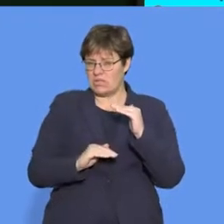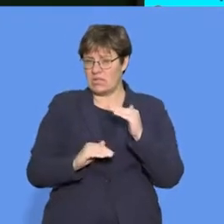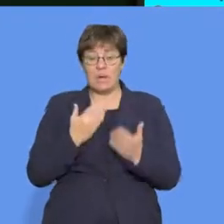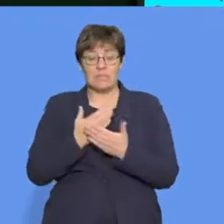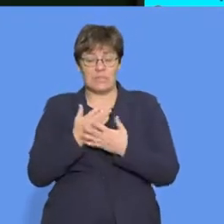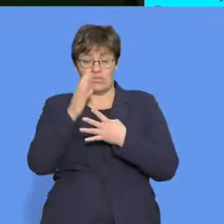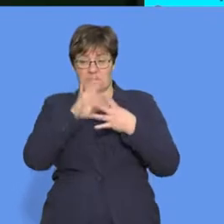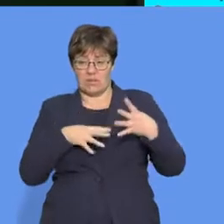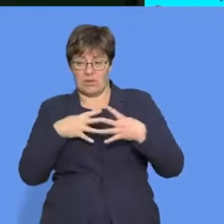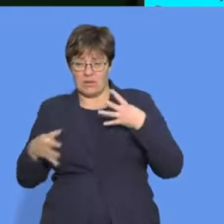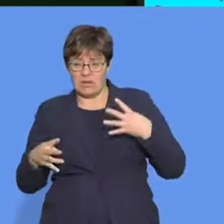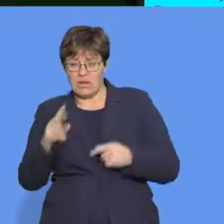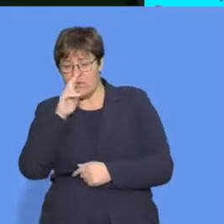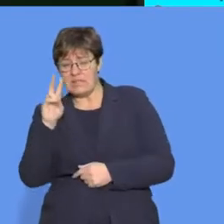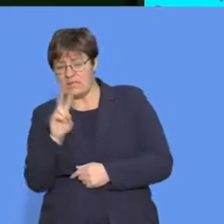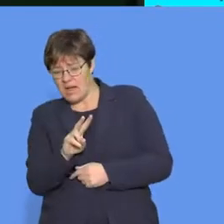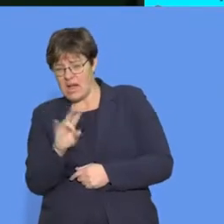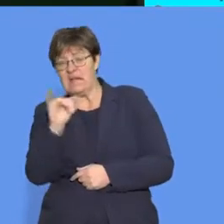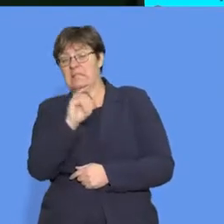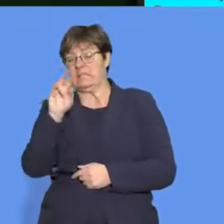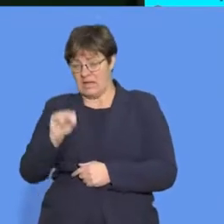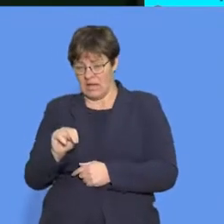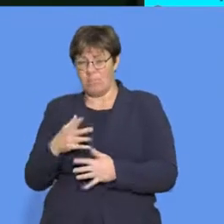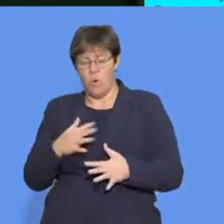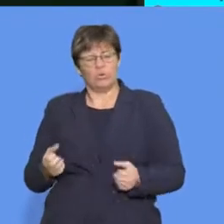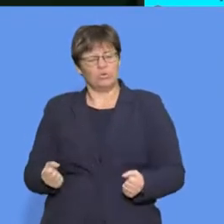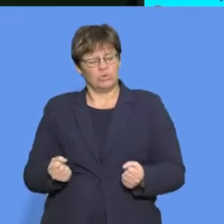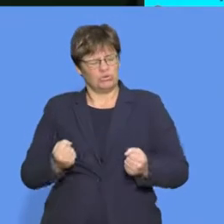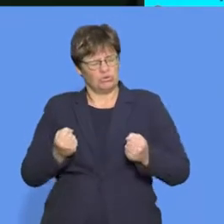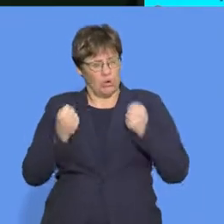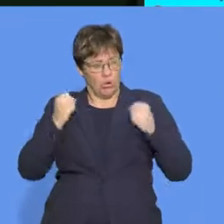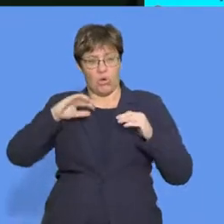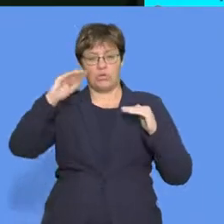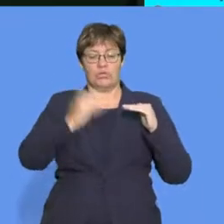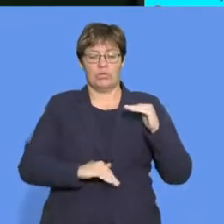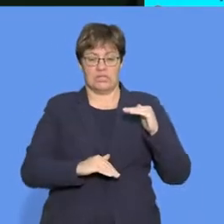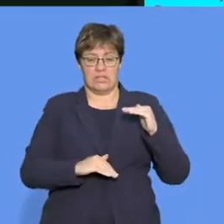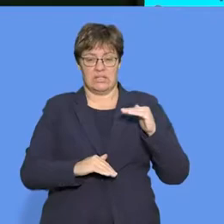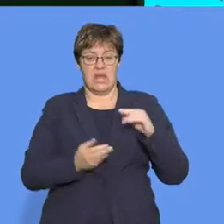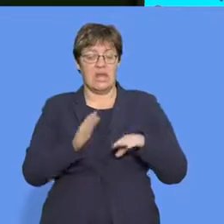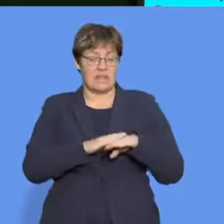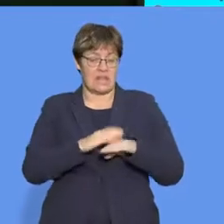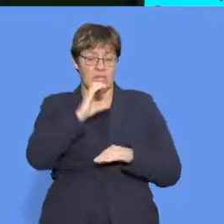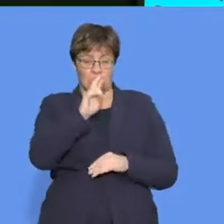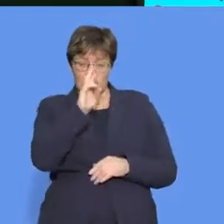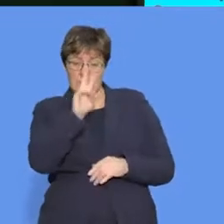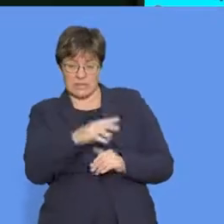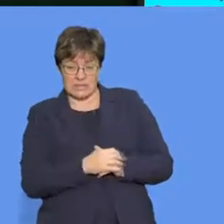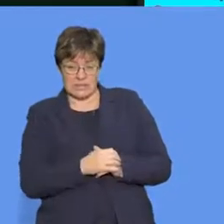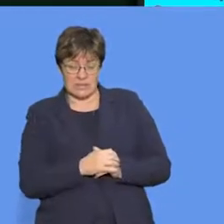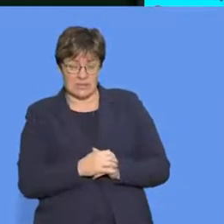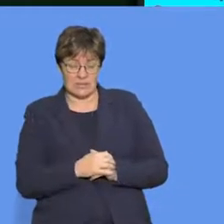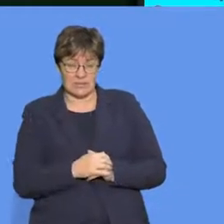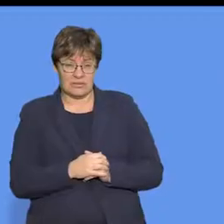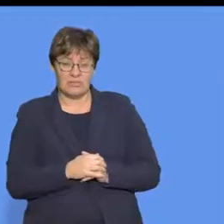reduction potential table, we'll see that zinc is a stronger reducing agent than copper. Let's go and have a